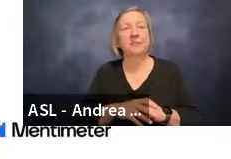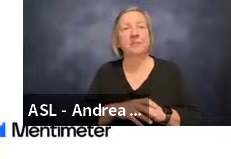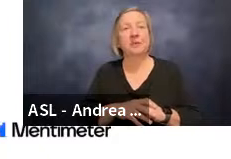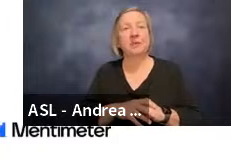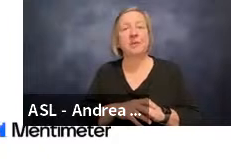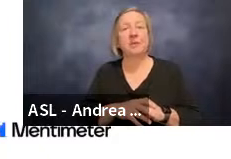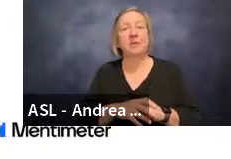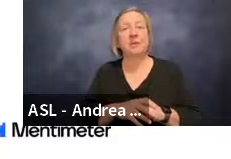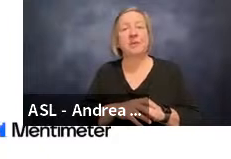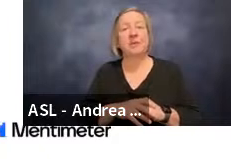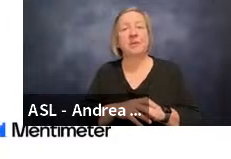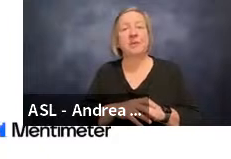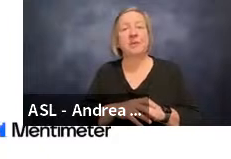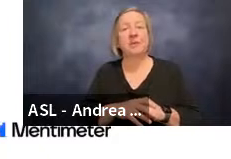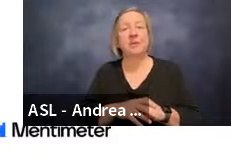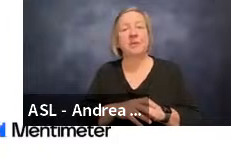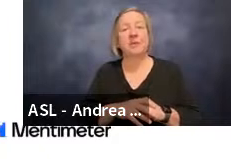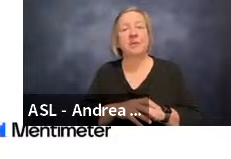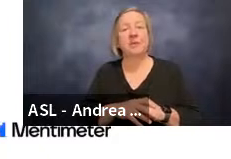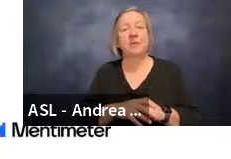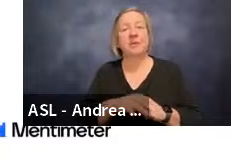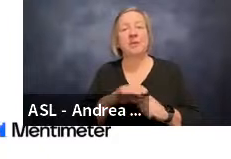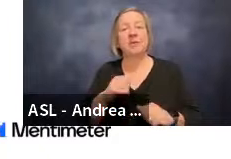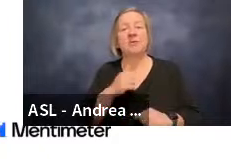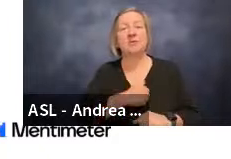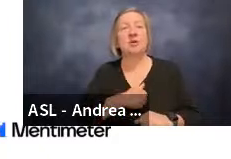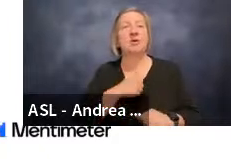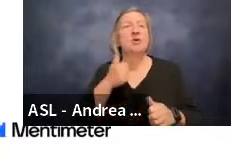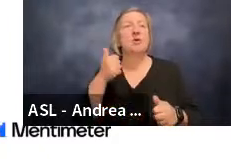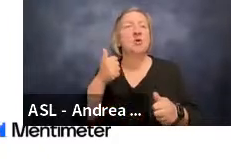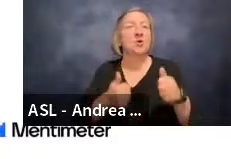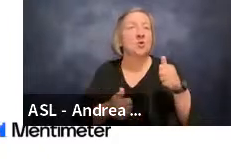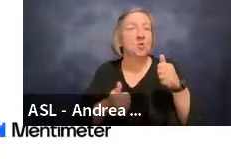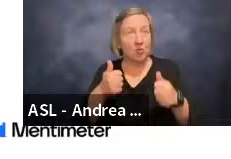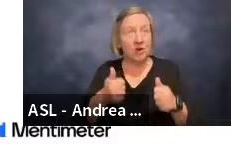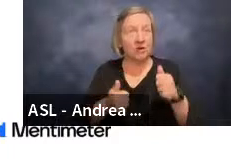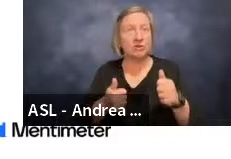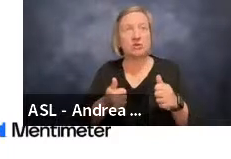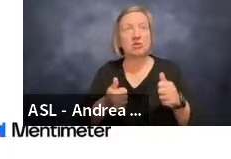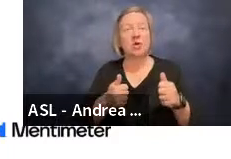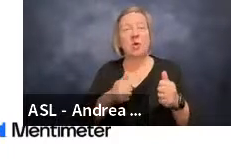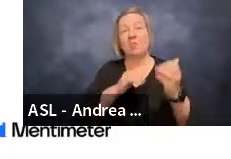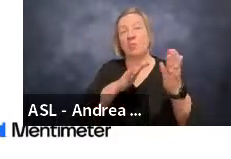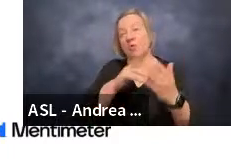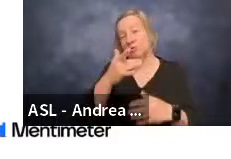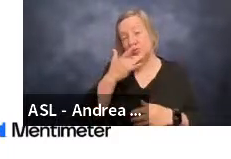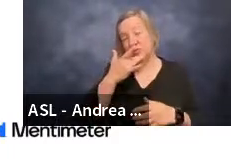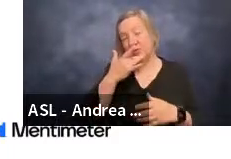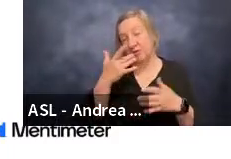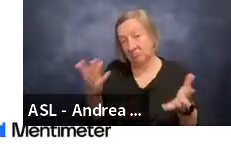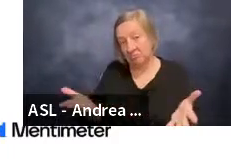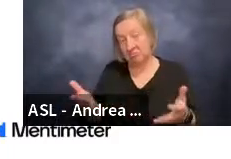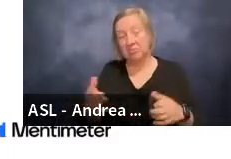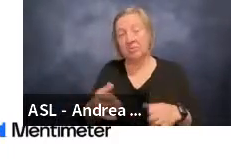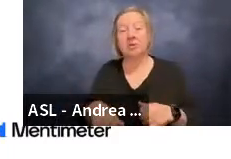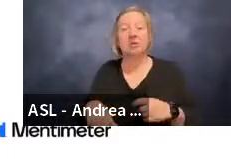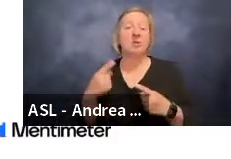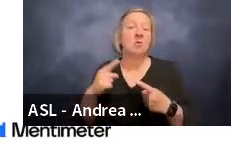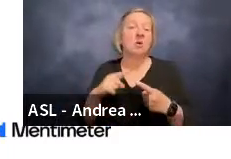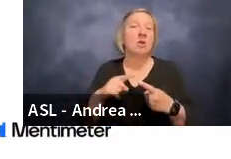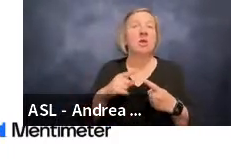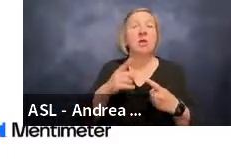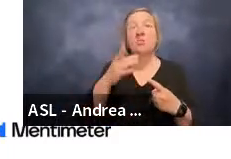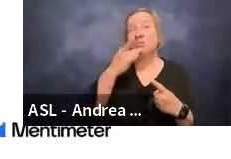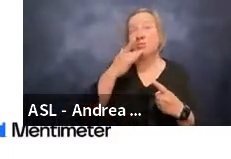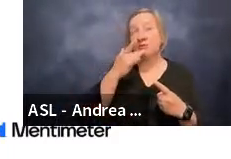Oop, I think, oh, sorry. Which trade-off approach would you prefer? One, I prefer